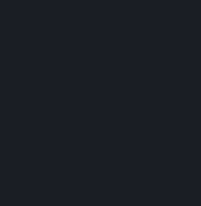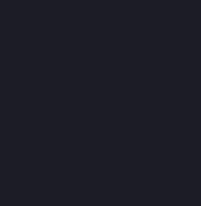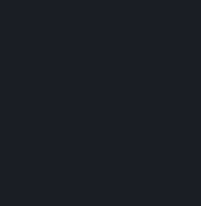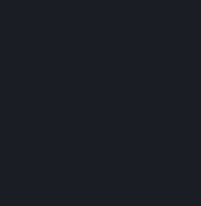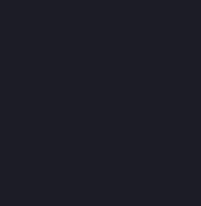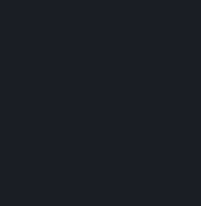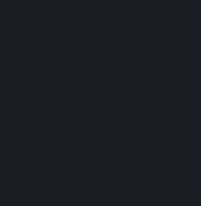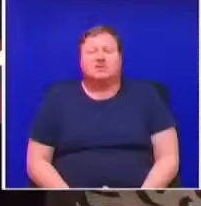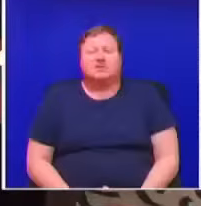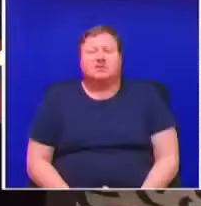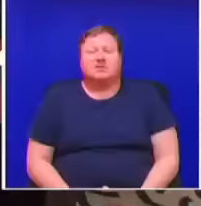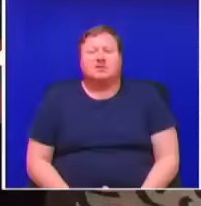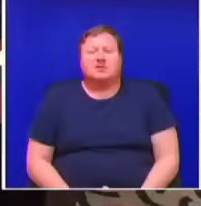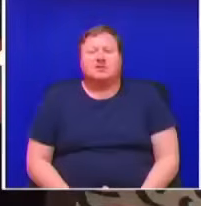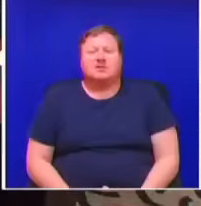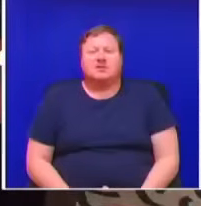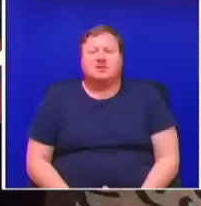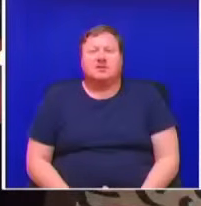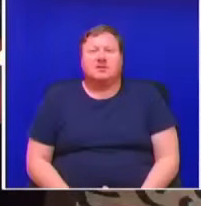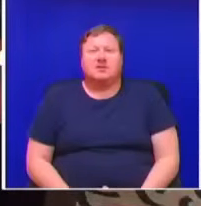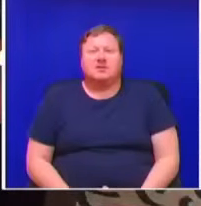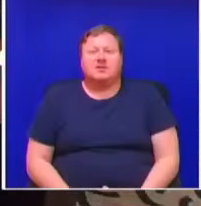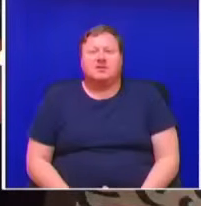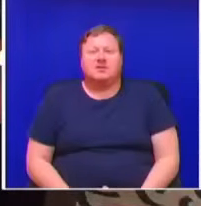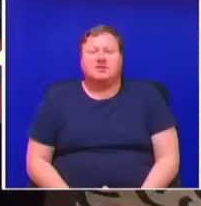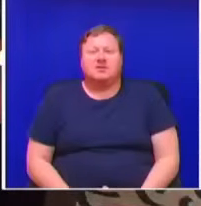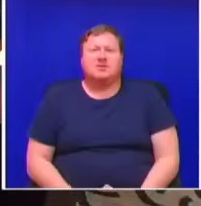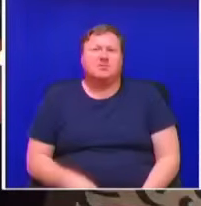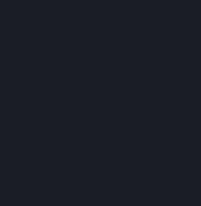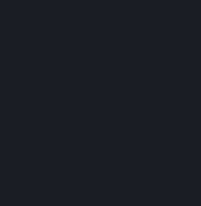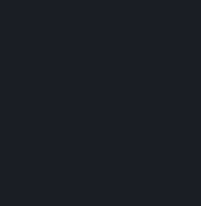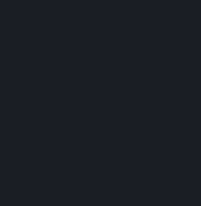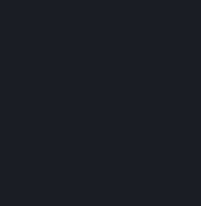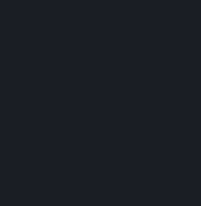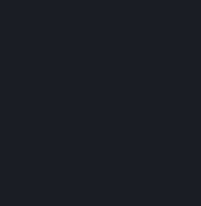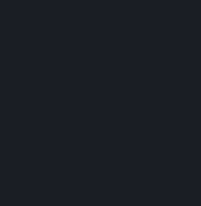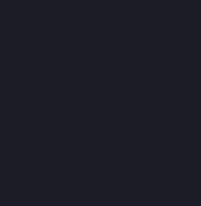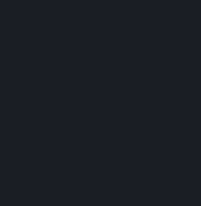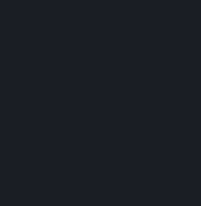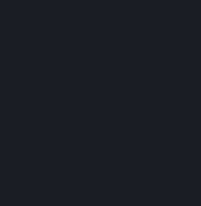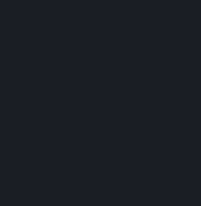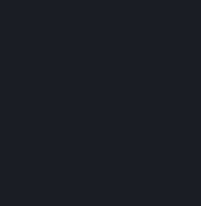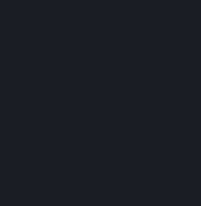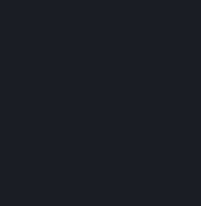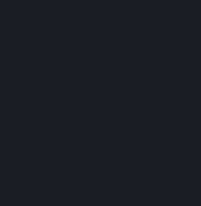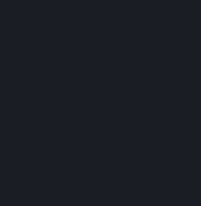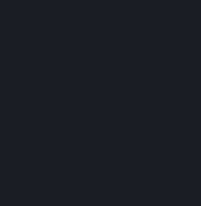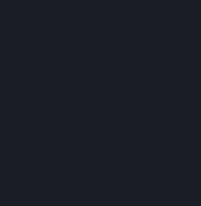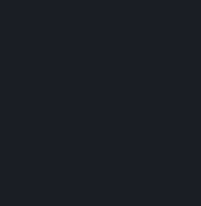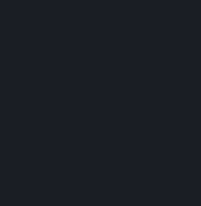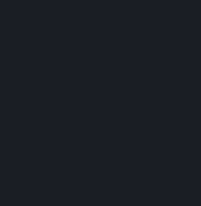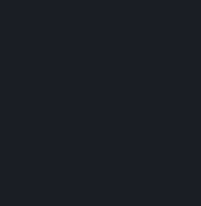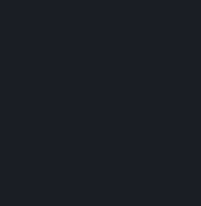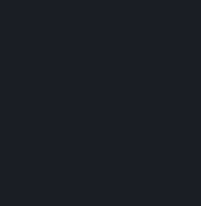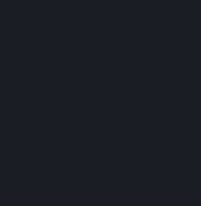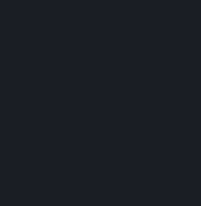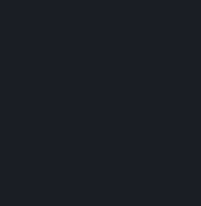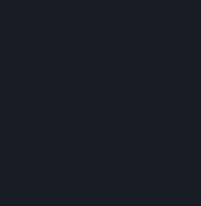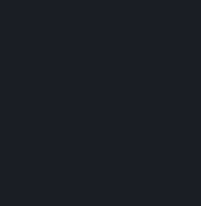somlomo. Is it a point of order? Ngithi ke point of order, the president is misleading the